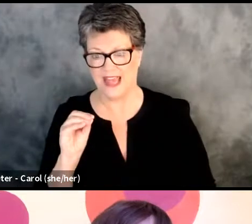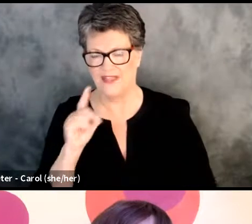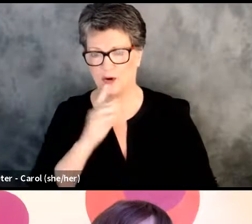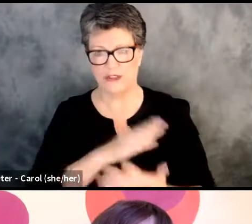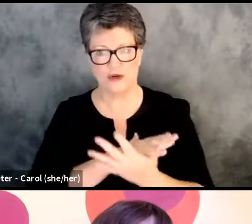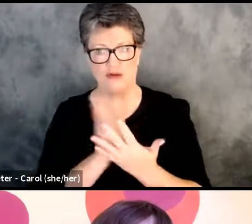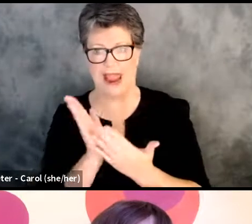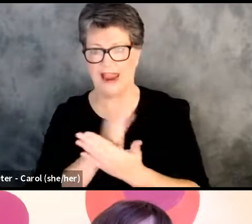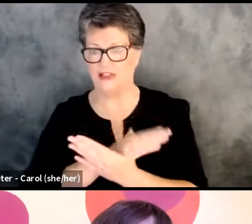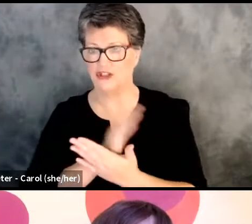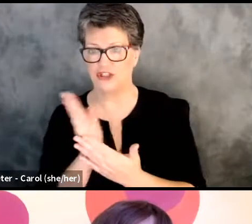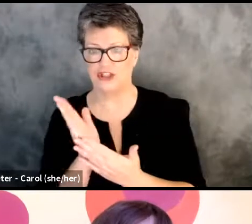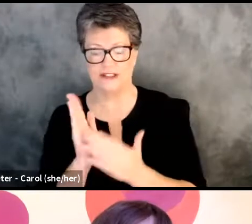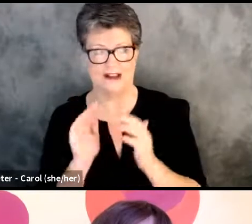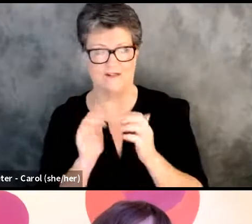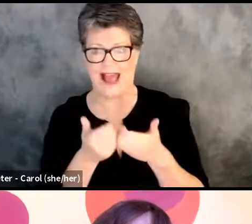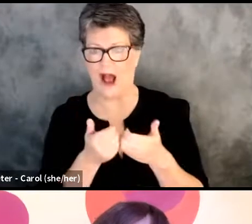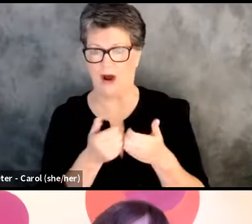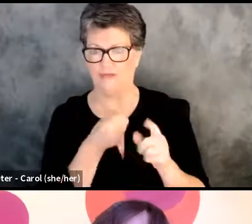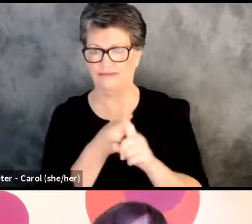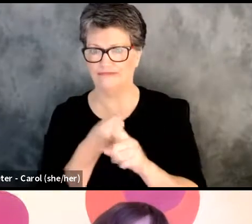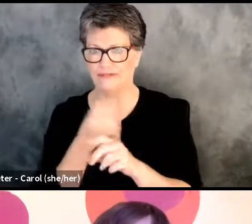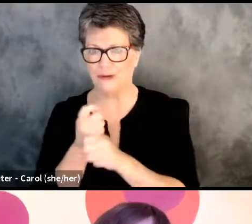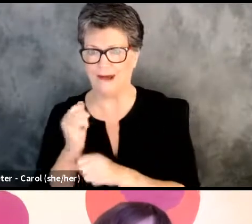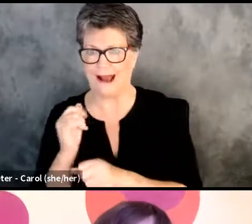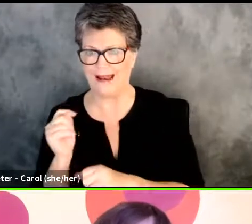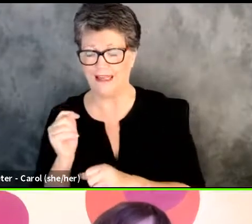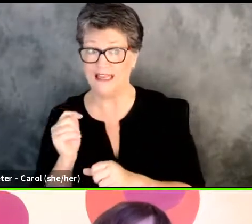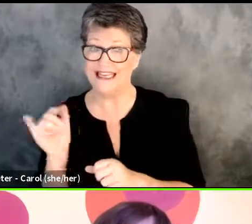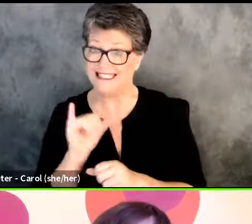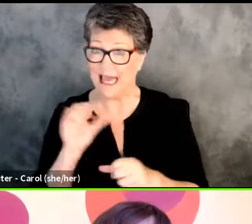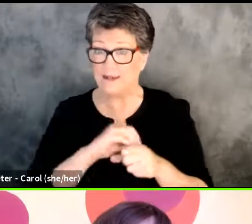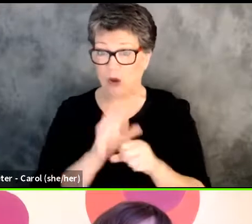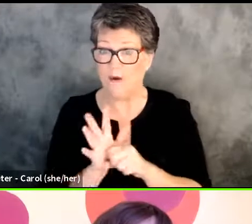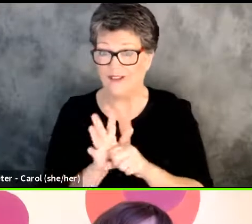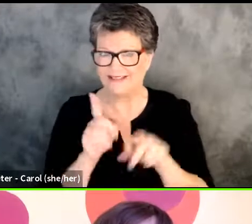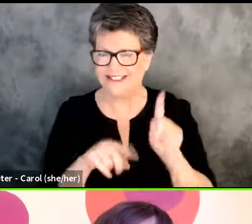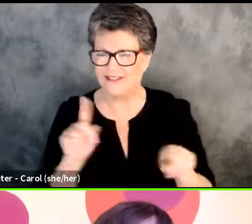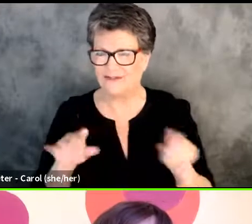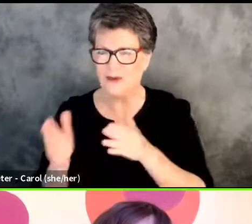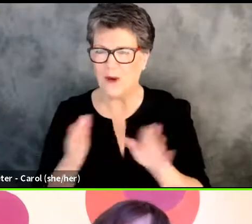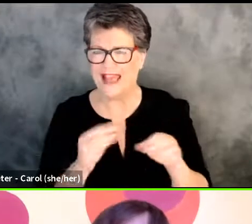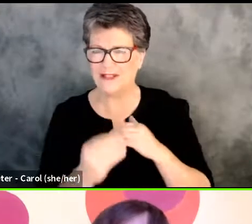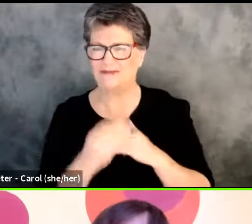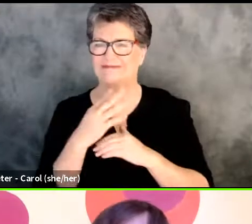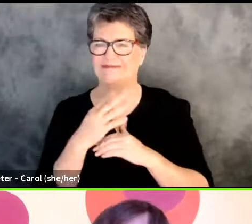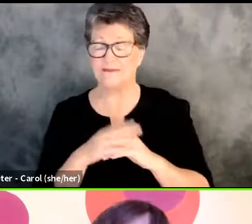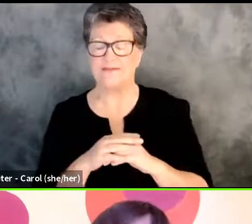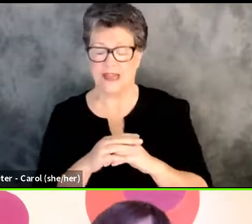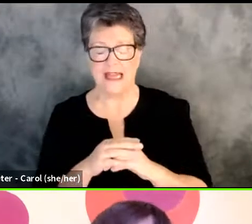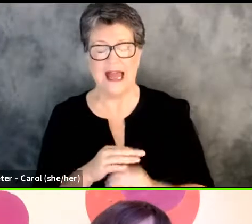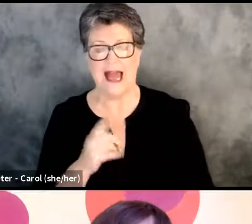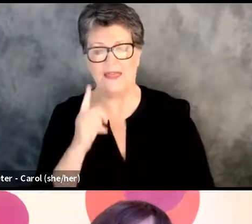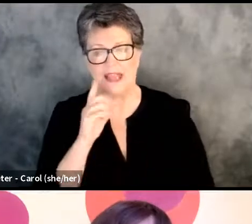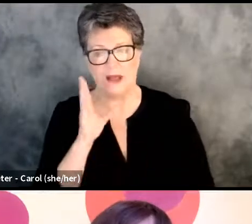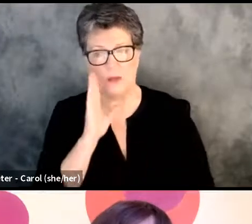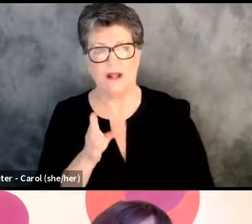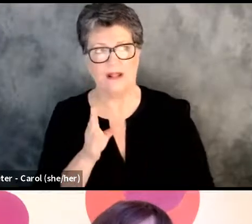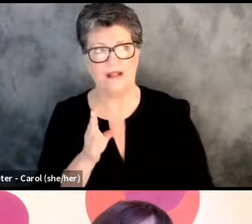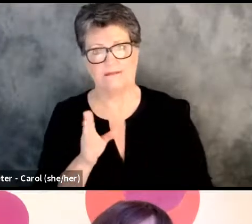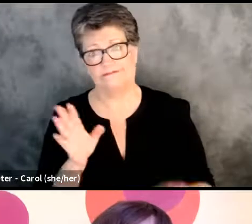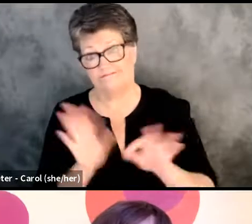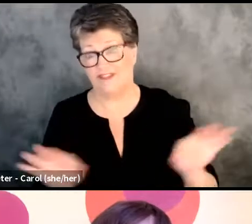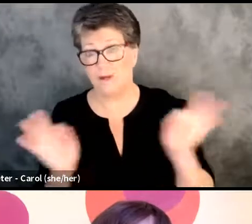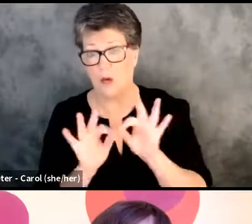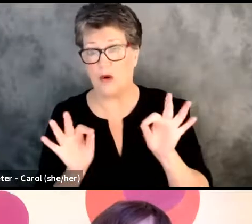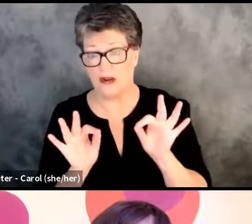of how one got it, which is very much like COVID. Yeah. And I think it's going to be really